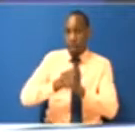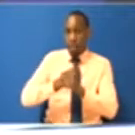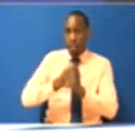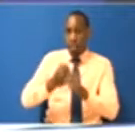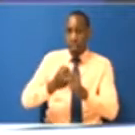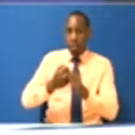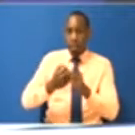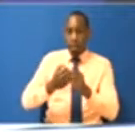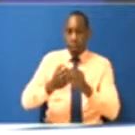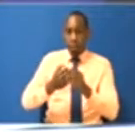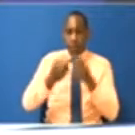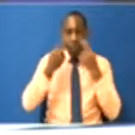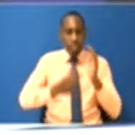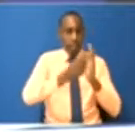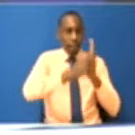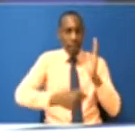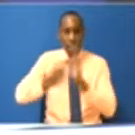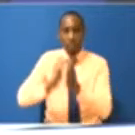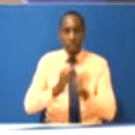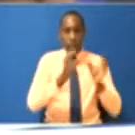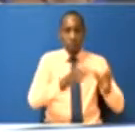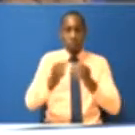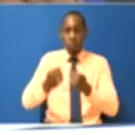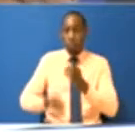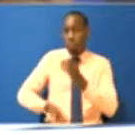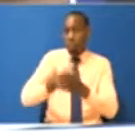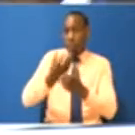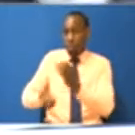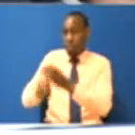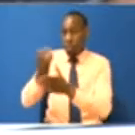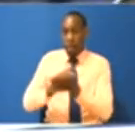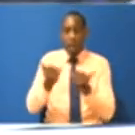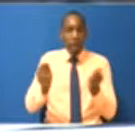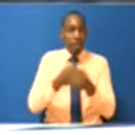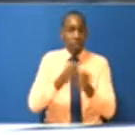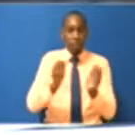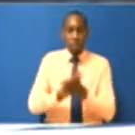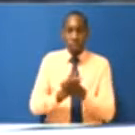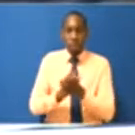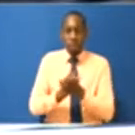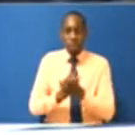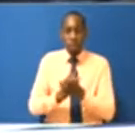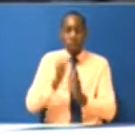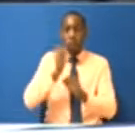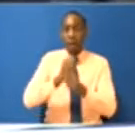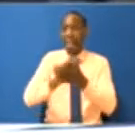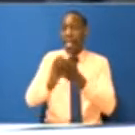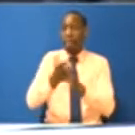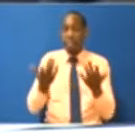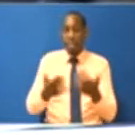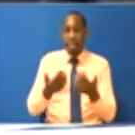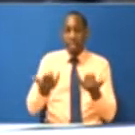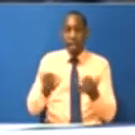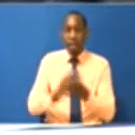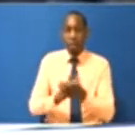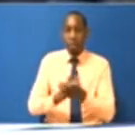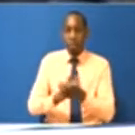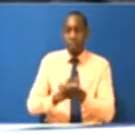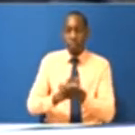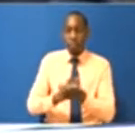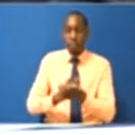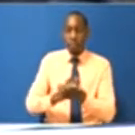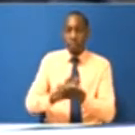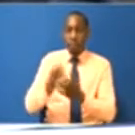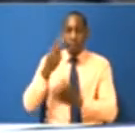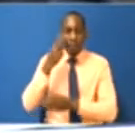manifestos their parties have delivered because see you're not going to work in a vacuum already there can't be has between 20 30